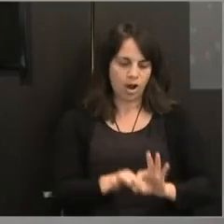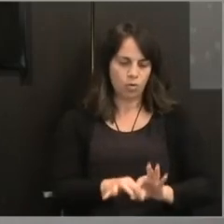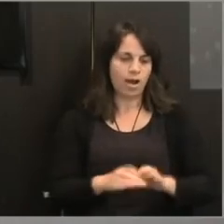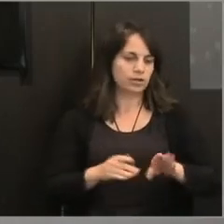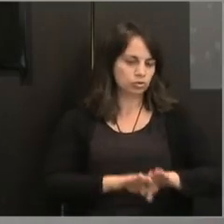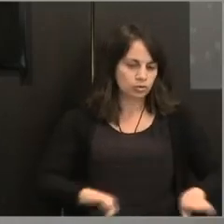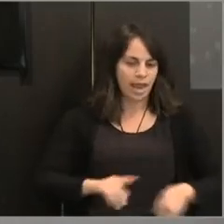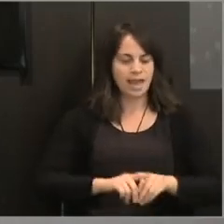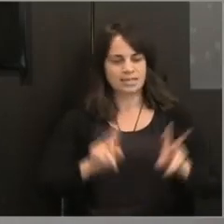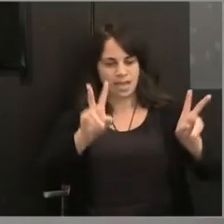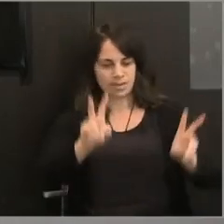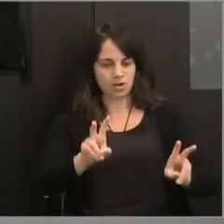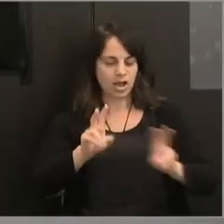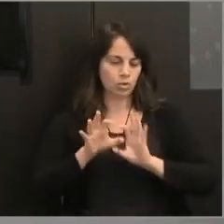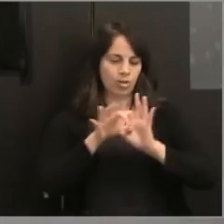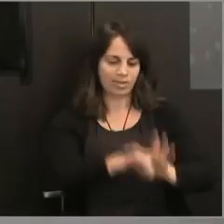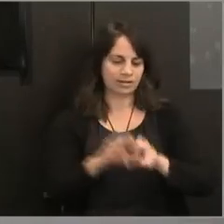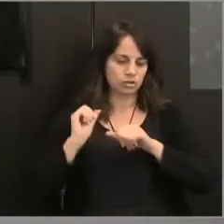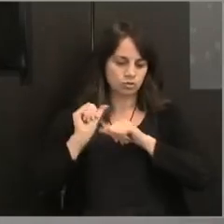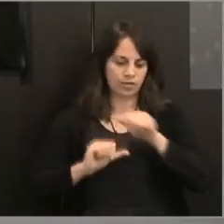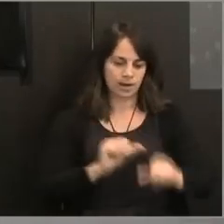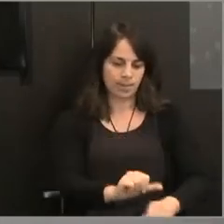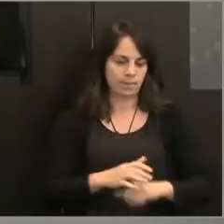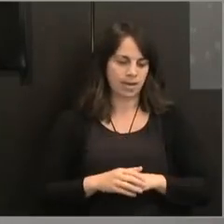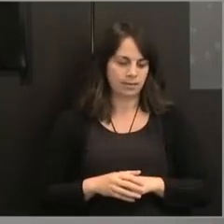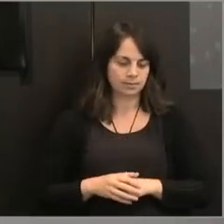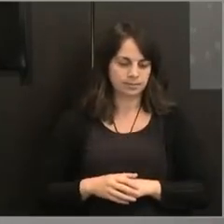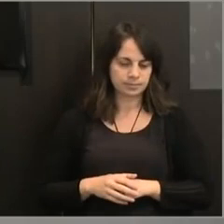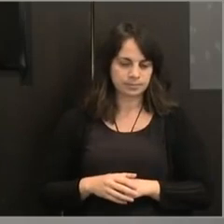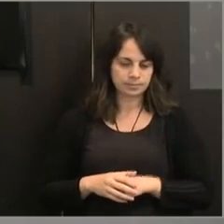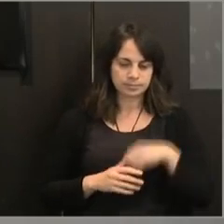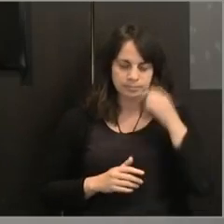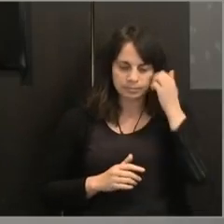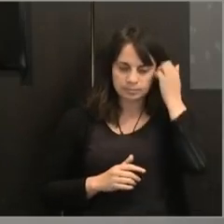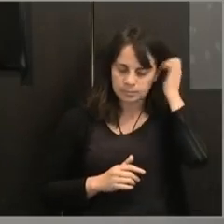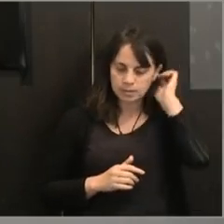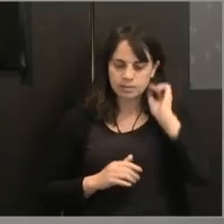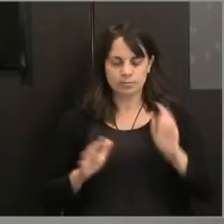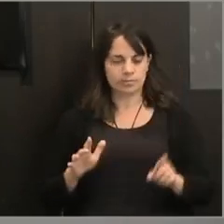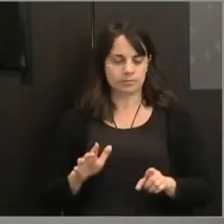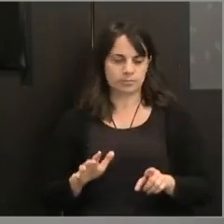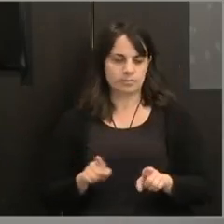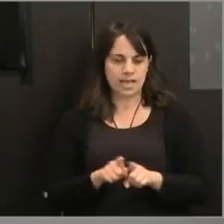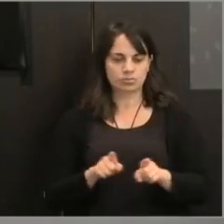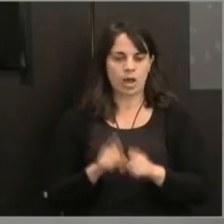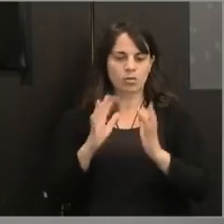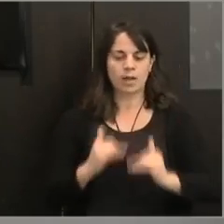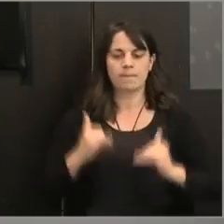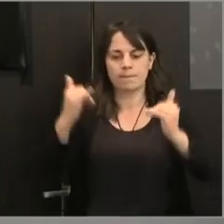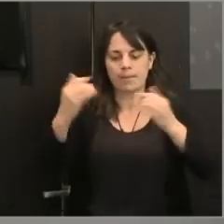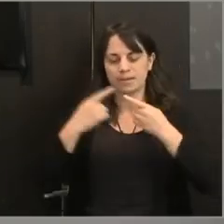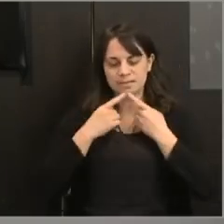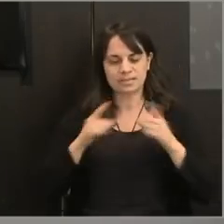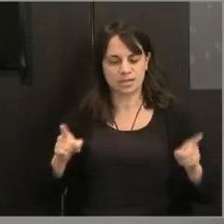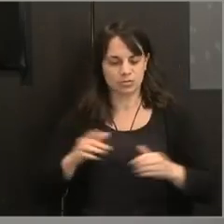land that went with his or her whakapapa. At the same time, they were a public declaration